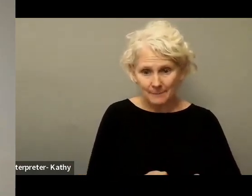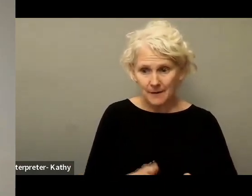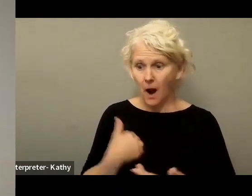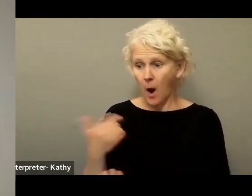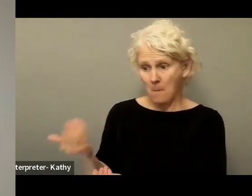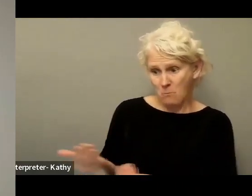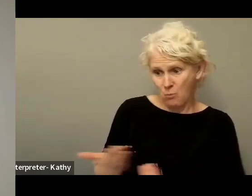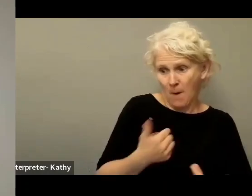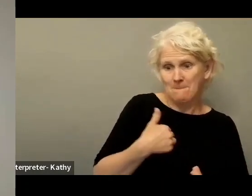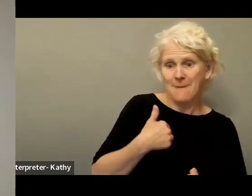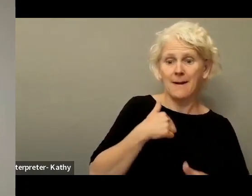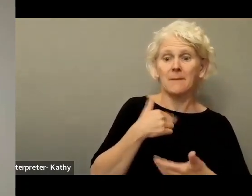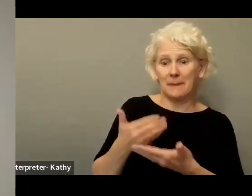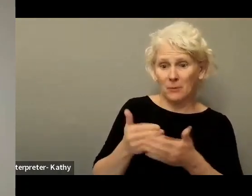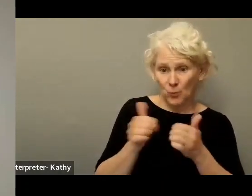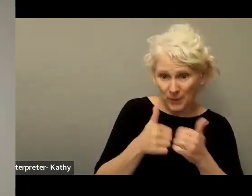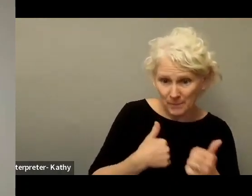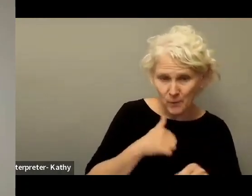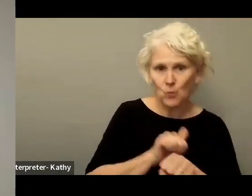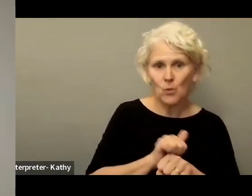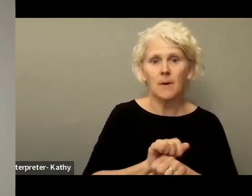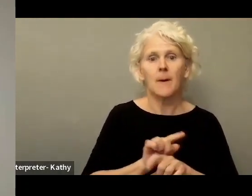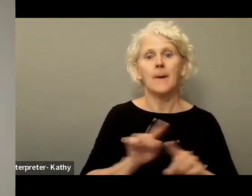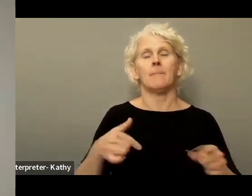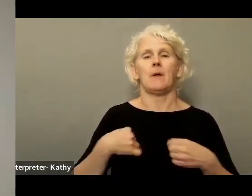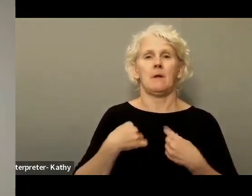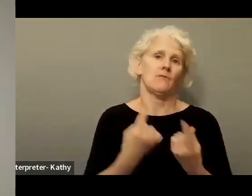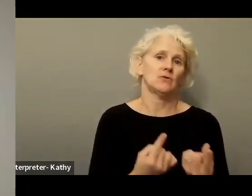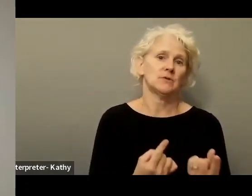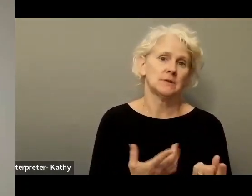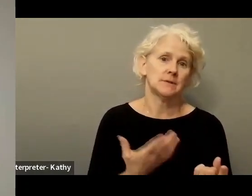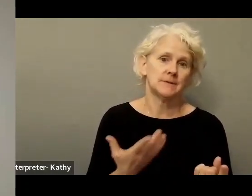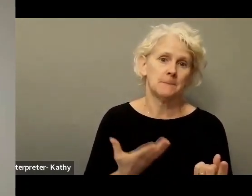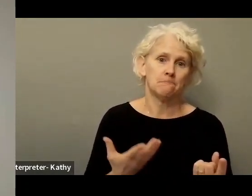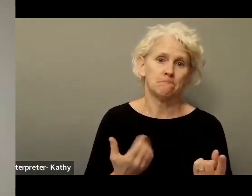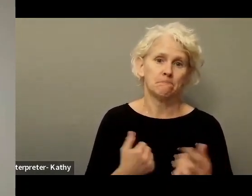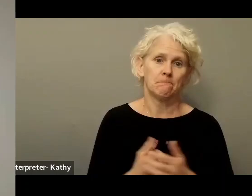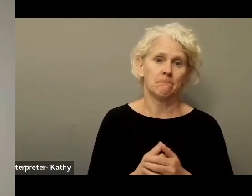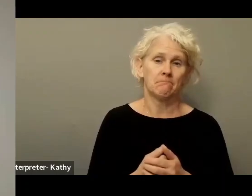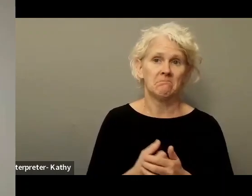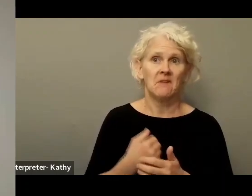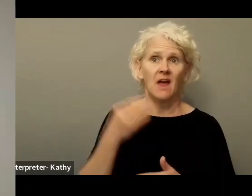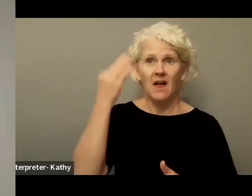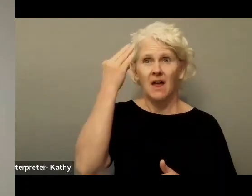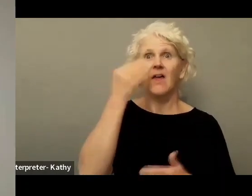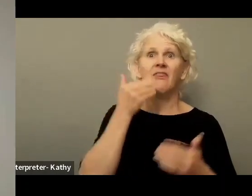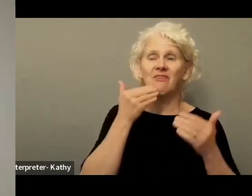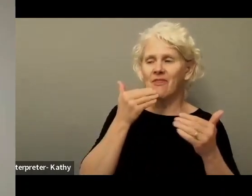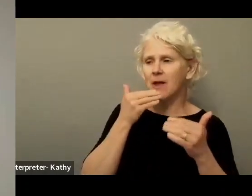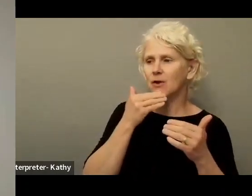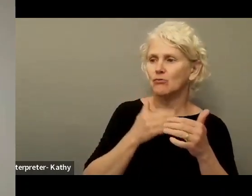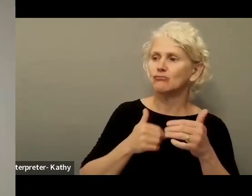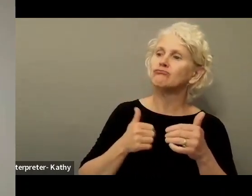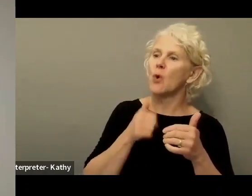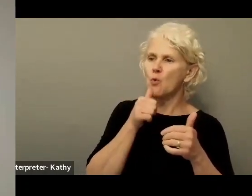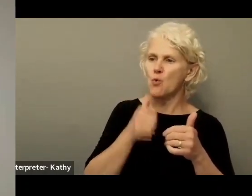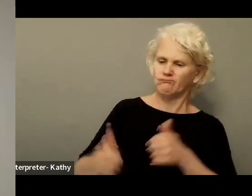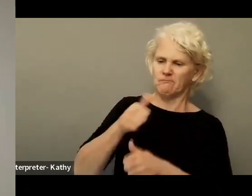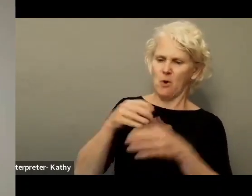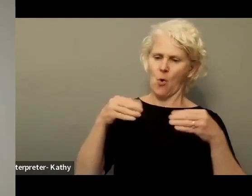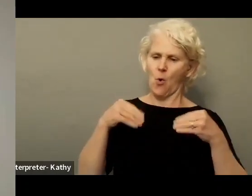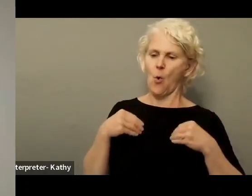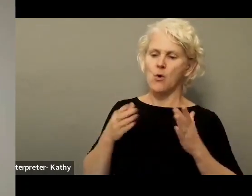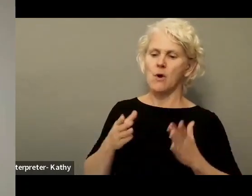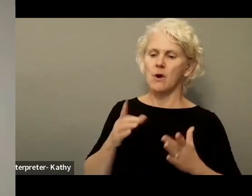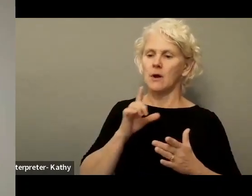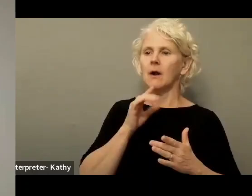me. Since then, like I said, and I thank our owner for this, for giving us the support, but we've been